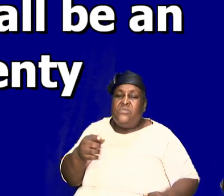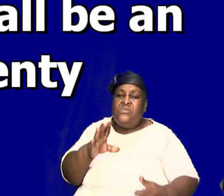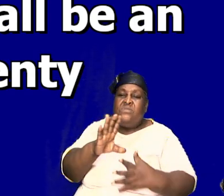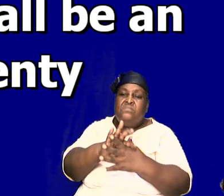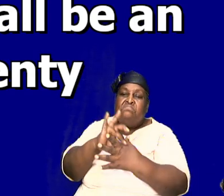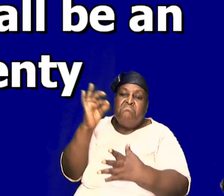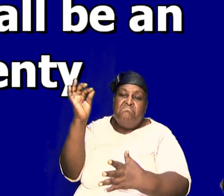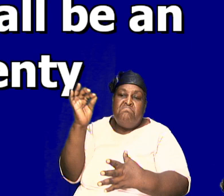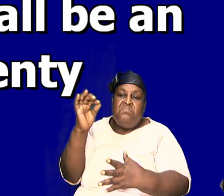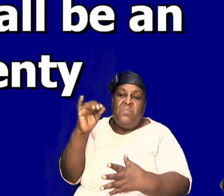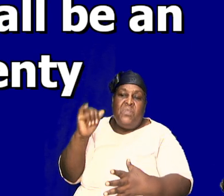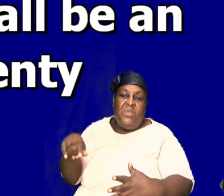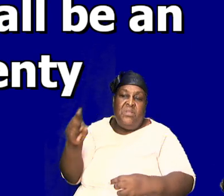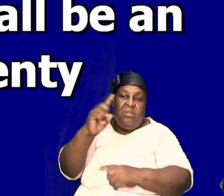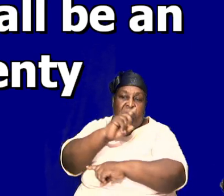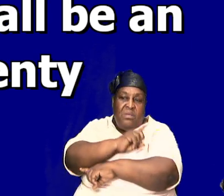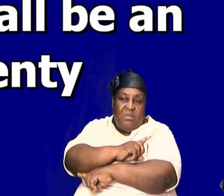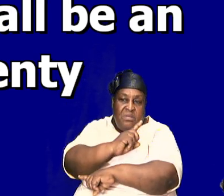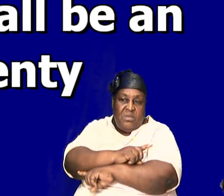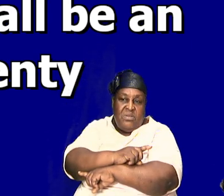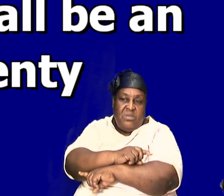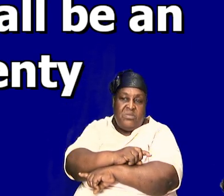kept, yet his days shall be